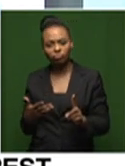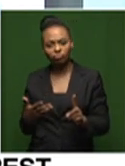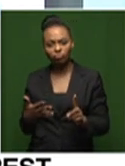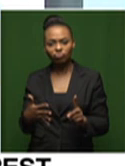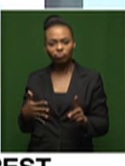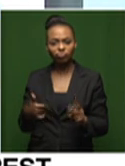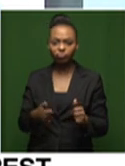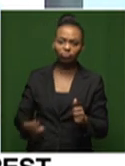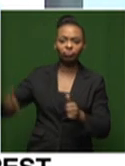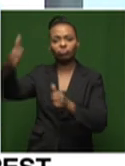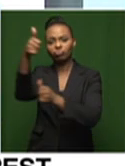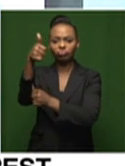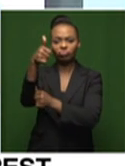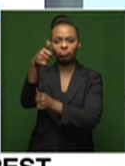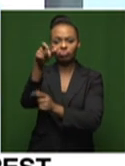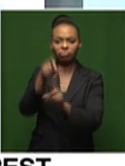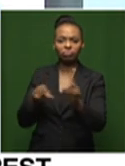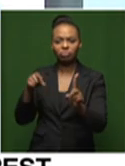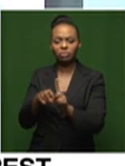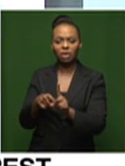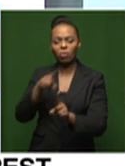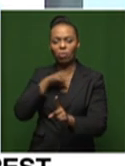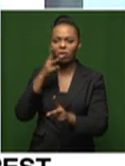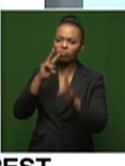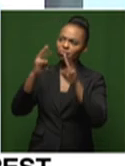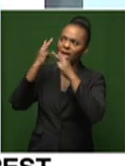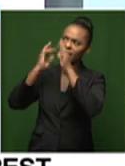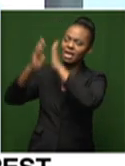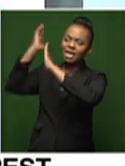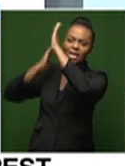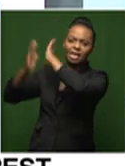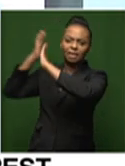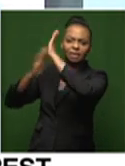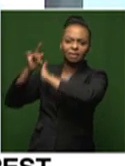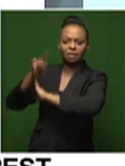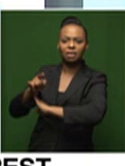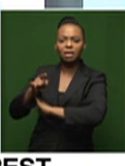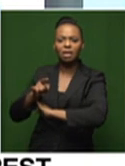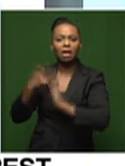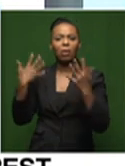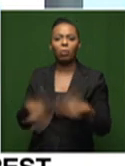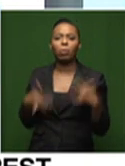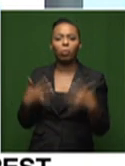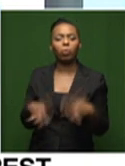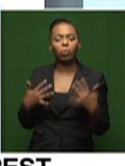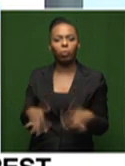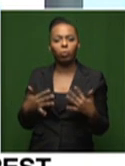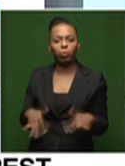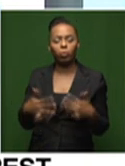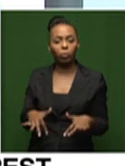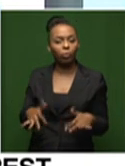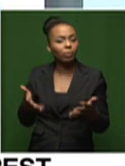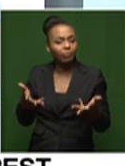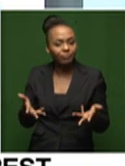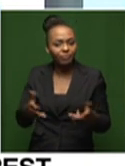giant? Where do you even start? You look at the history that she has. It's quite huge, and from